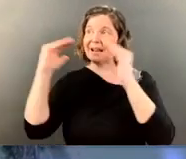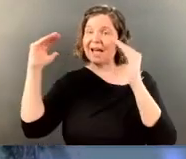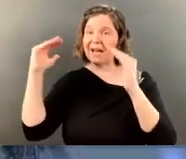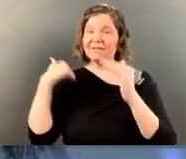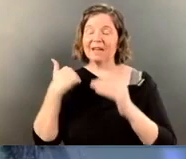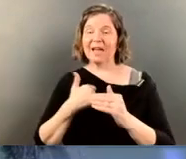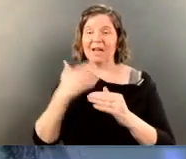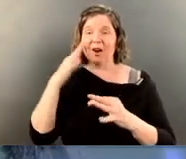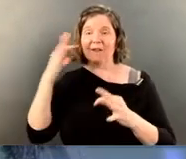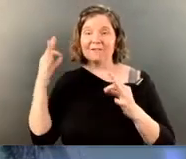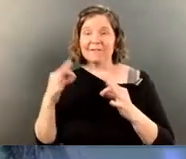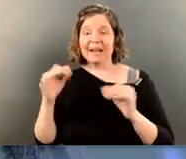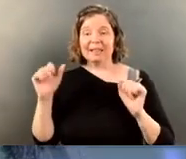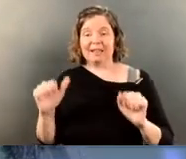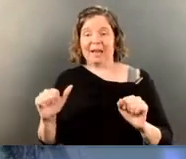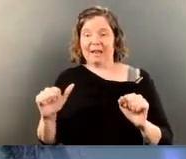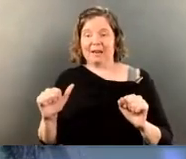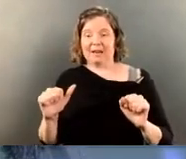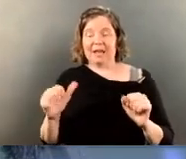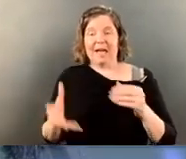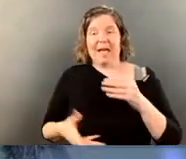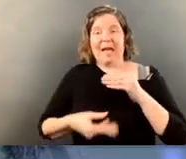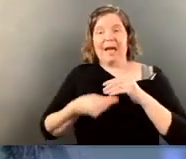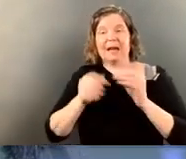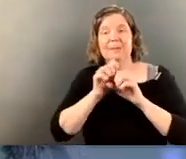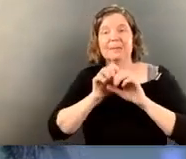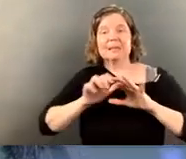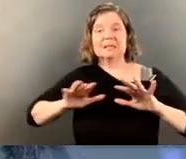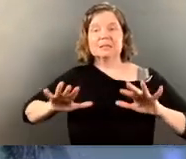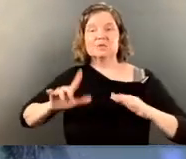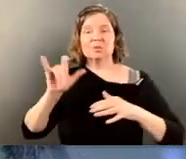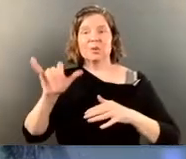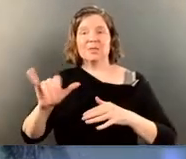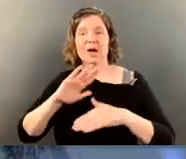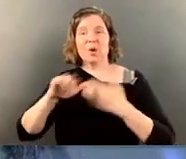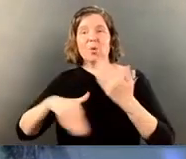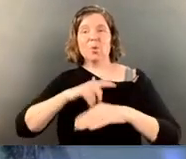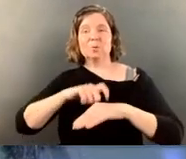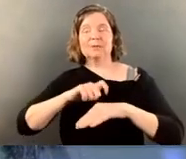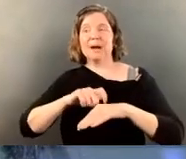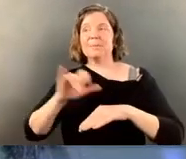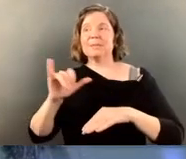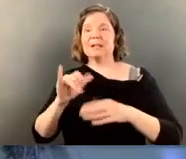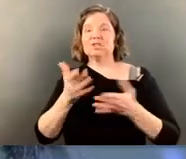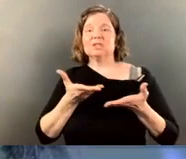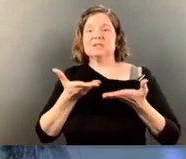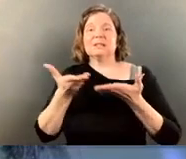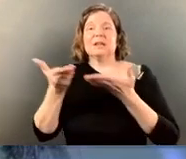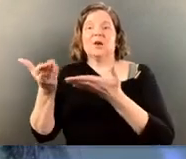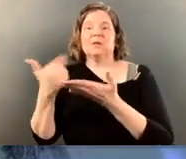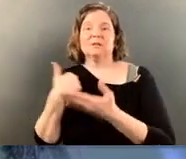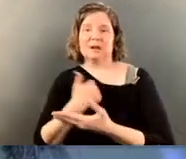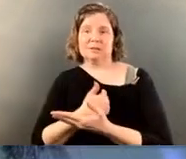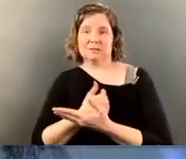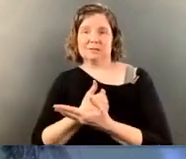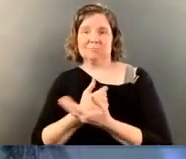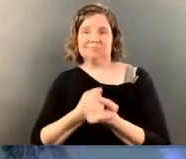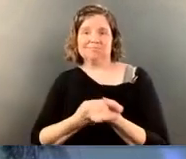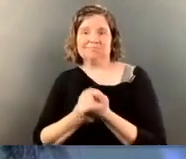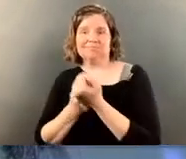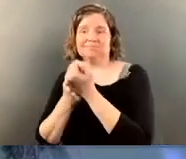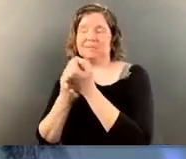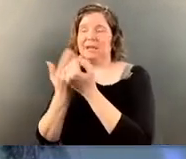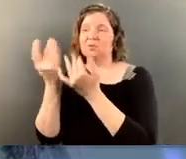our faith can add a peace to that whole time that just carries us. Carries us right into